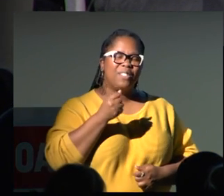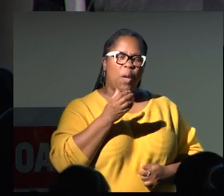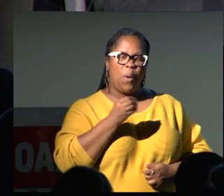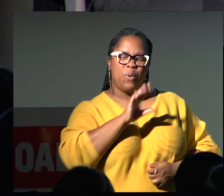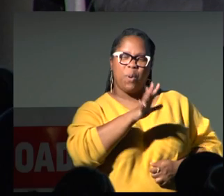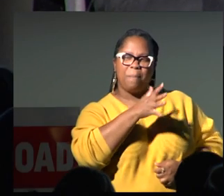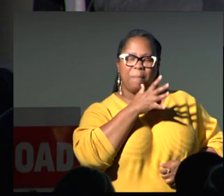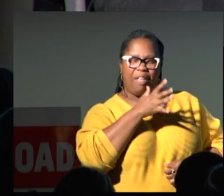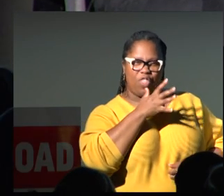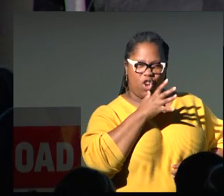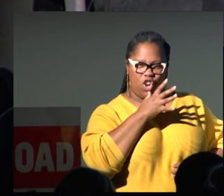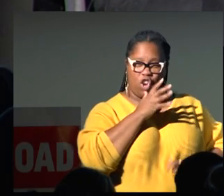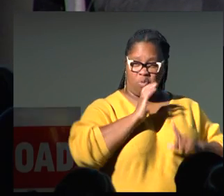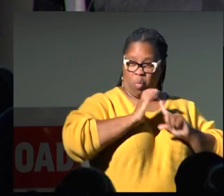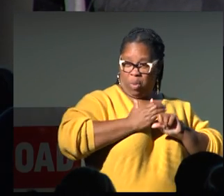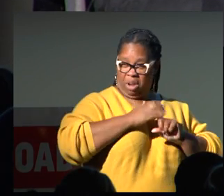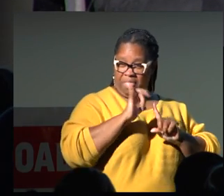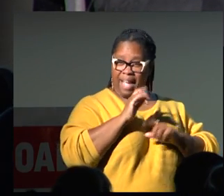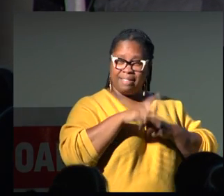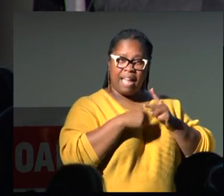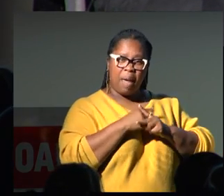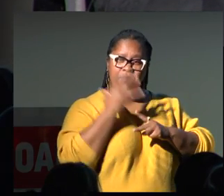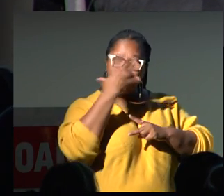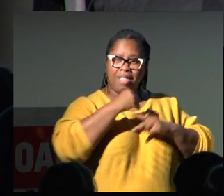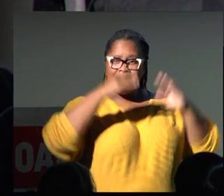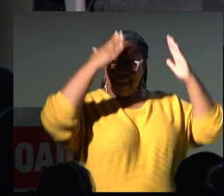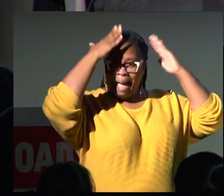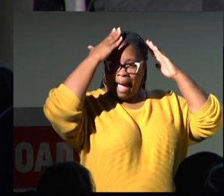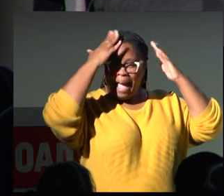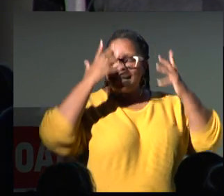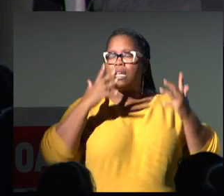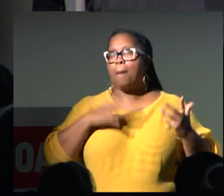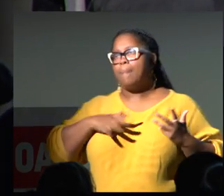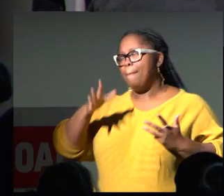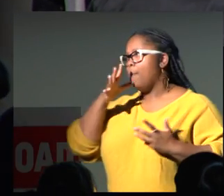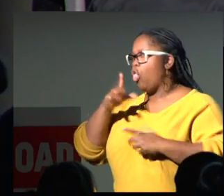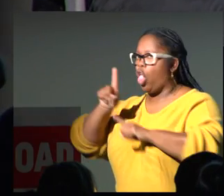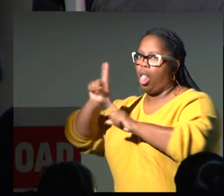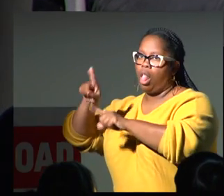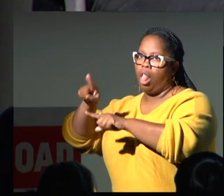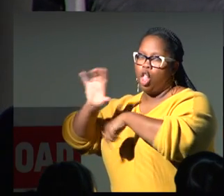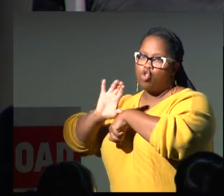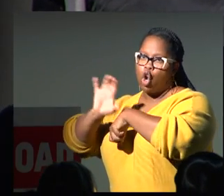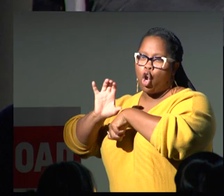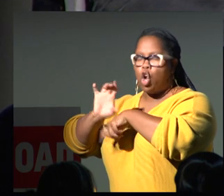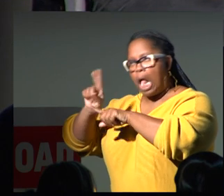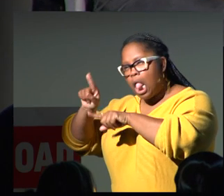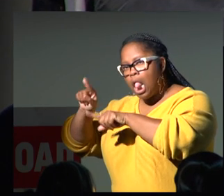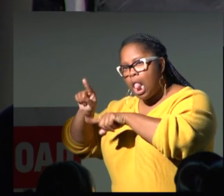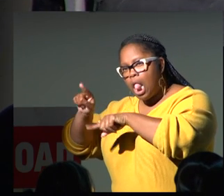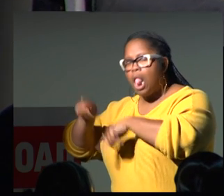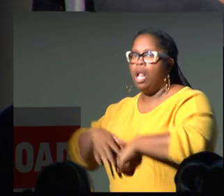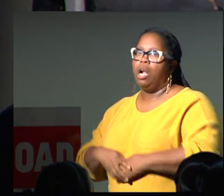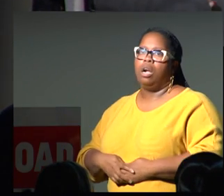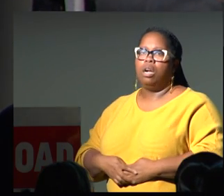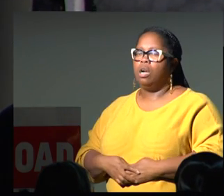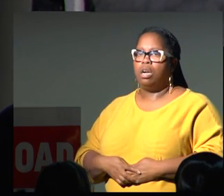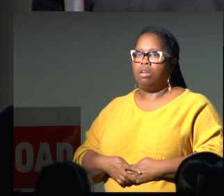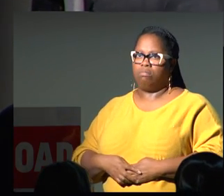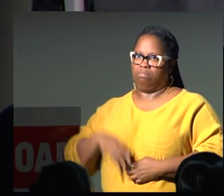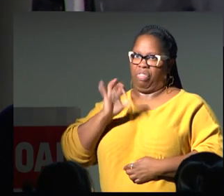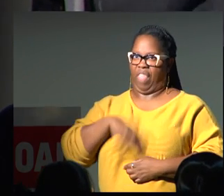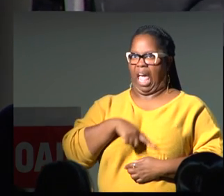your mother would wear these types of lovely hats well, that she mother, has on? Well, your mother, she was a big church-going woman, so she okay. would wear like, this